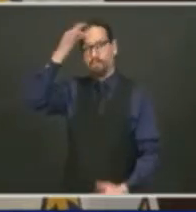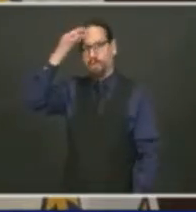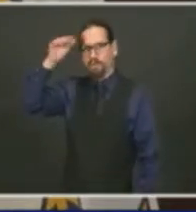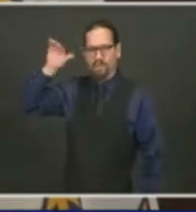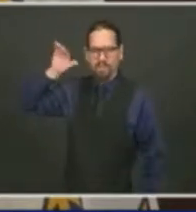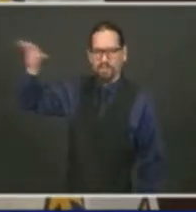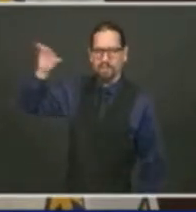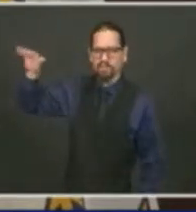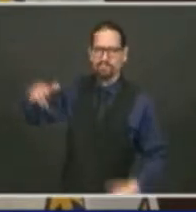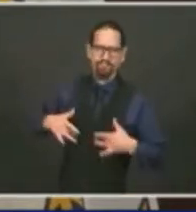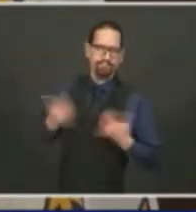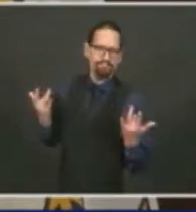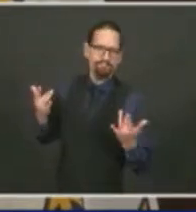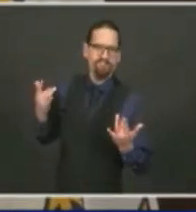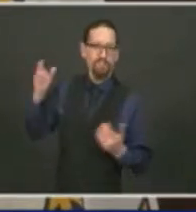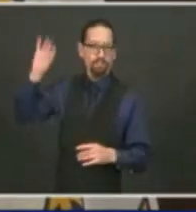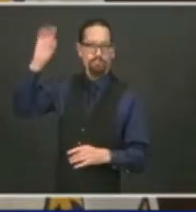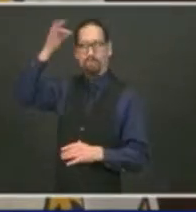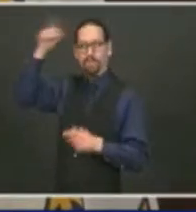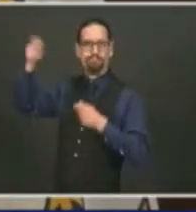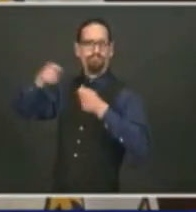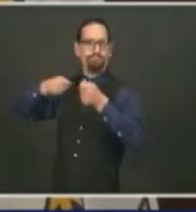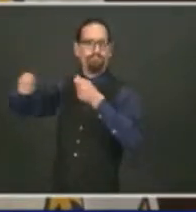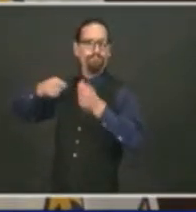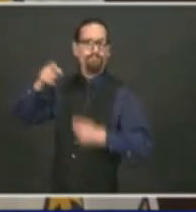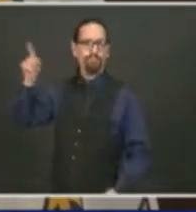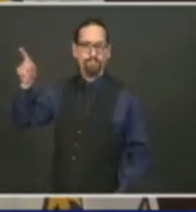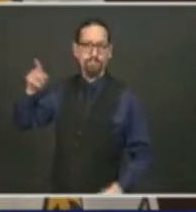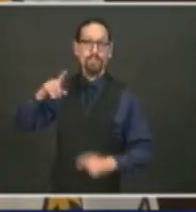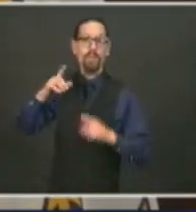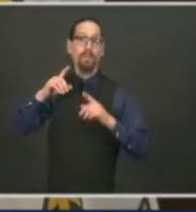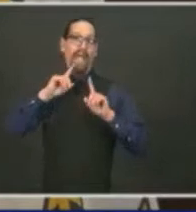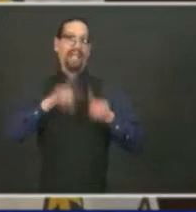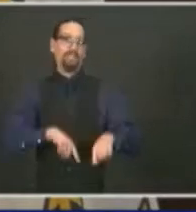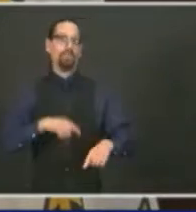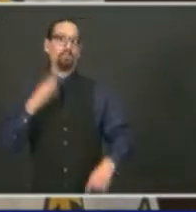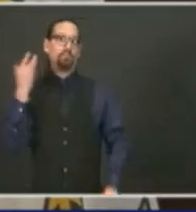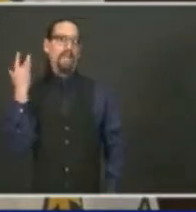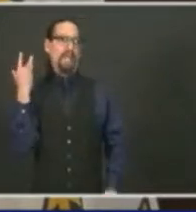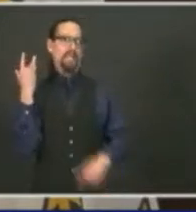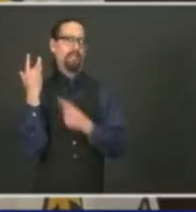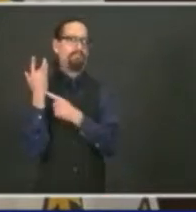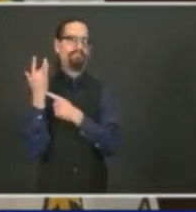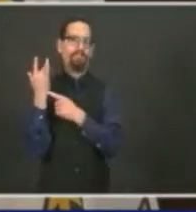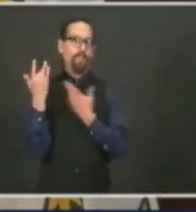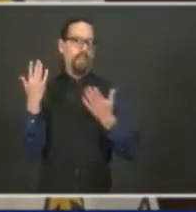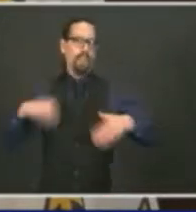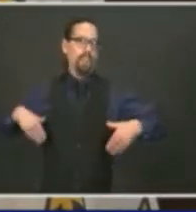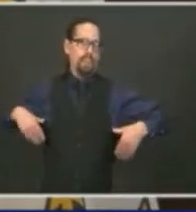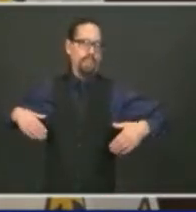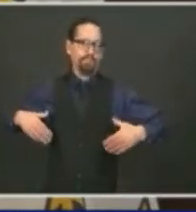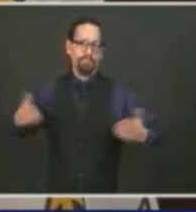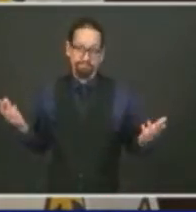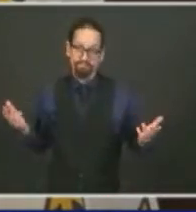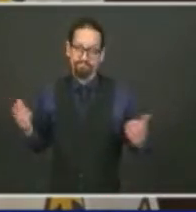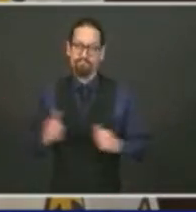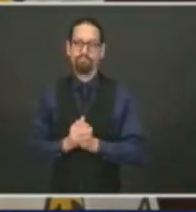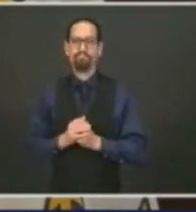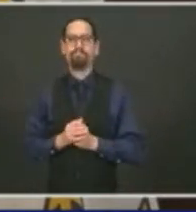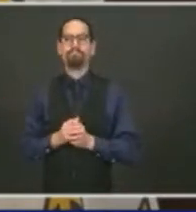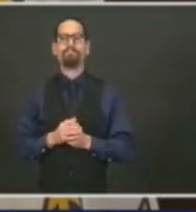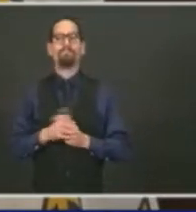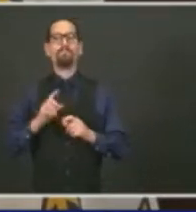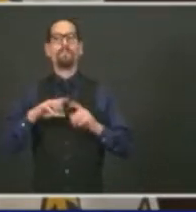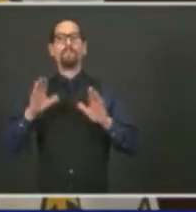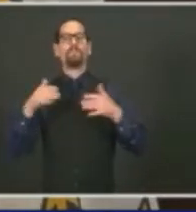understanding of the situation, and we don't have any answers about the why at this time. In the meantime, we're doing what we've done throughout the pandemic,